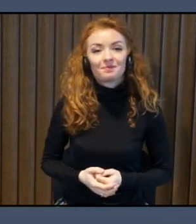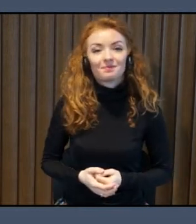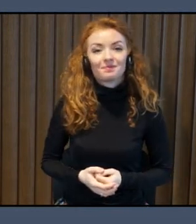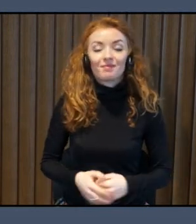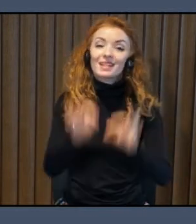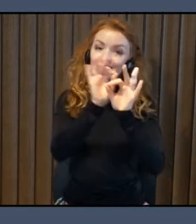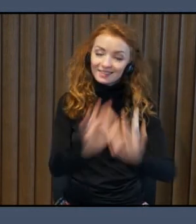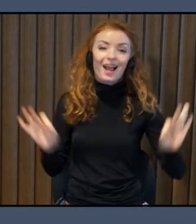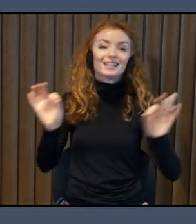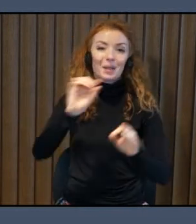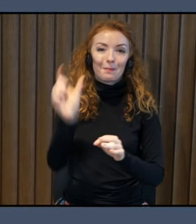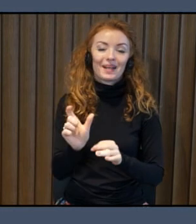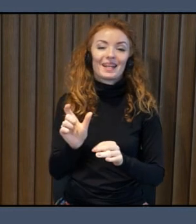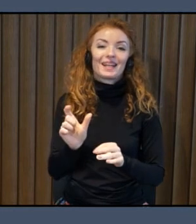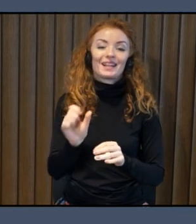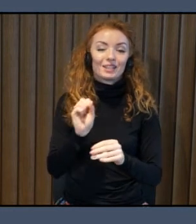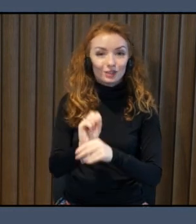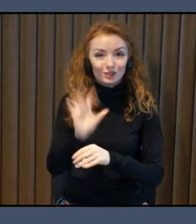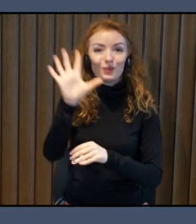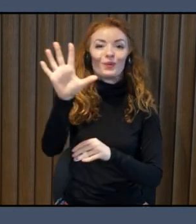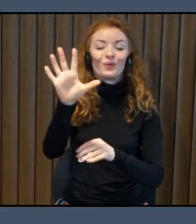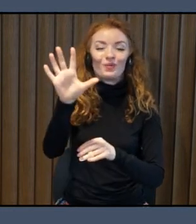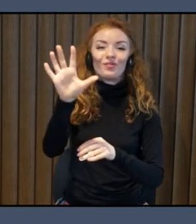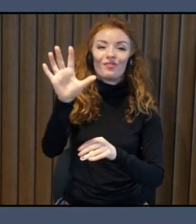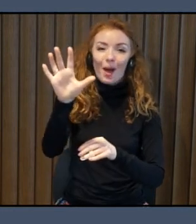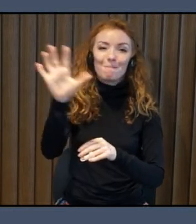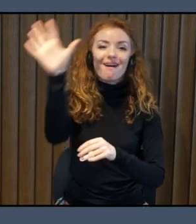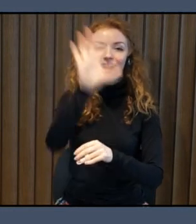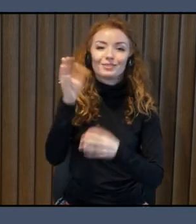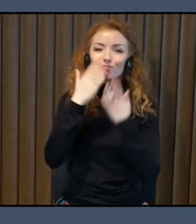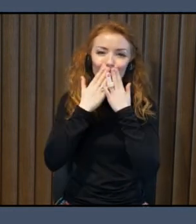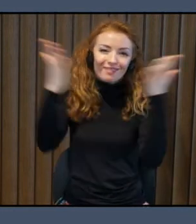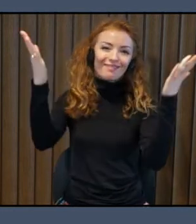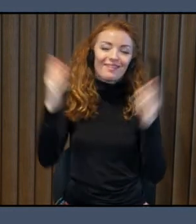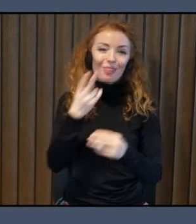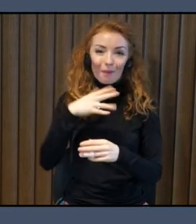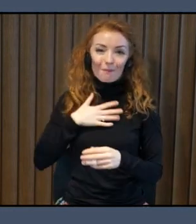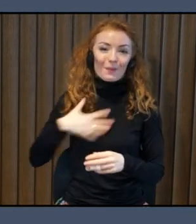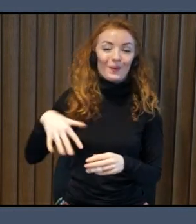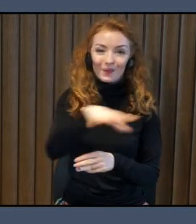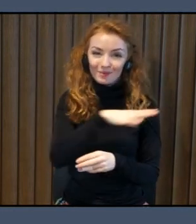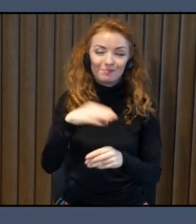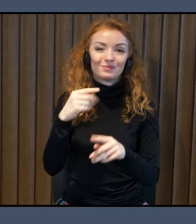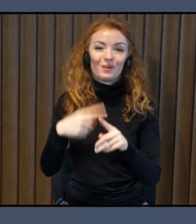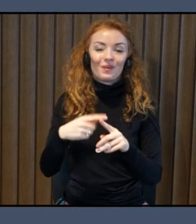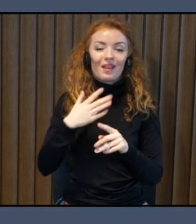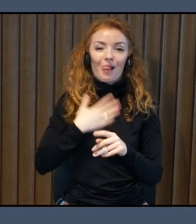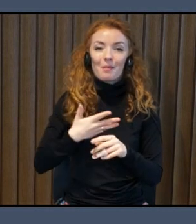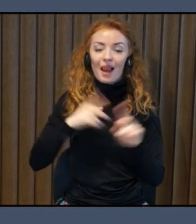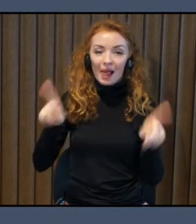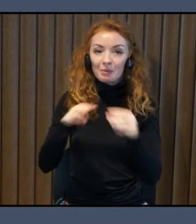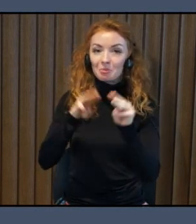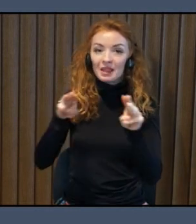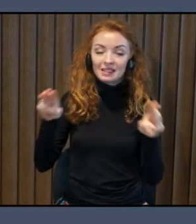can be adopted in other towns. So this is a wonderful moment. Let us send